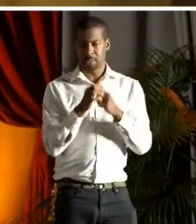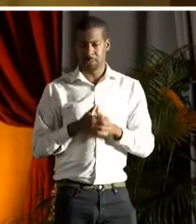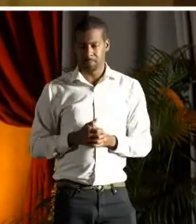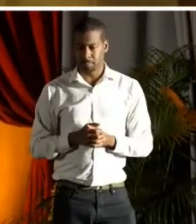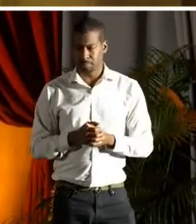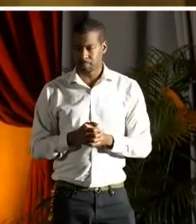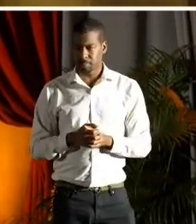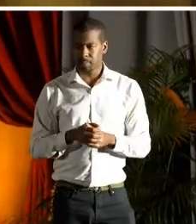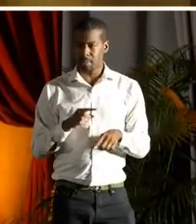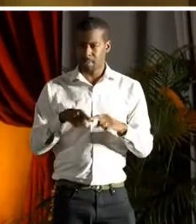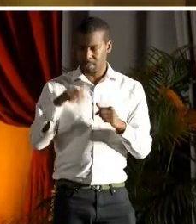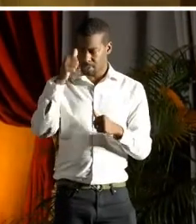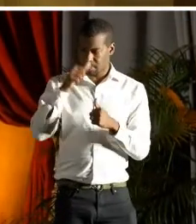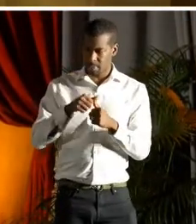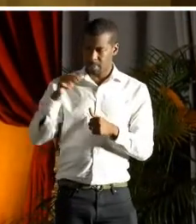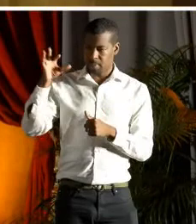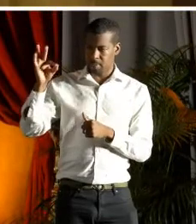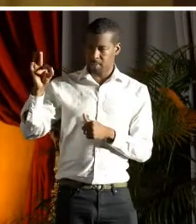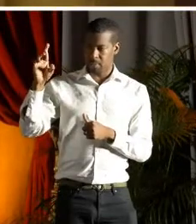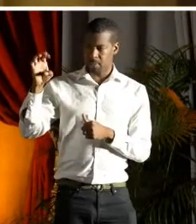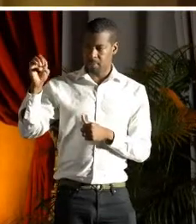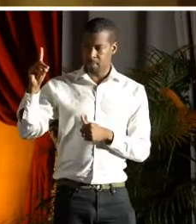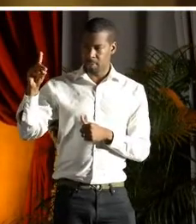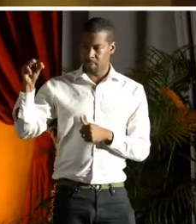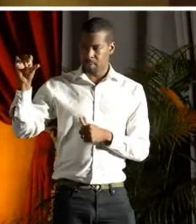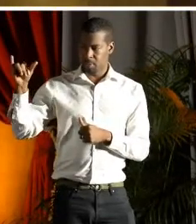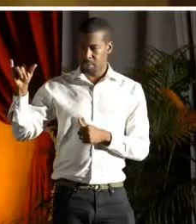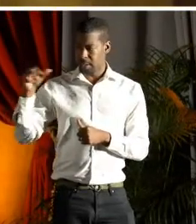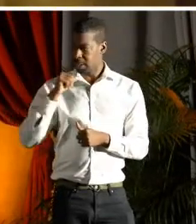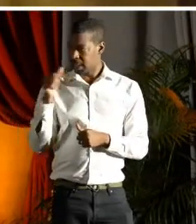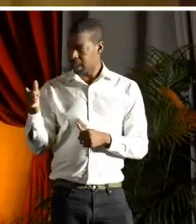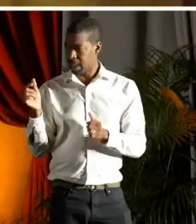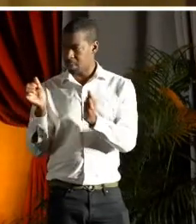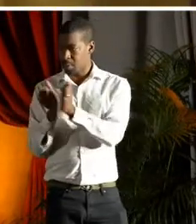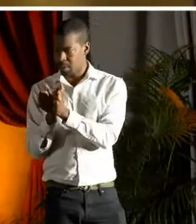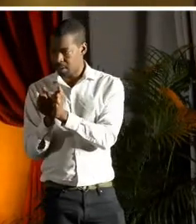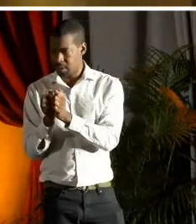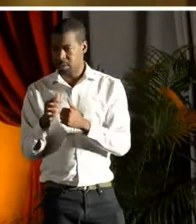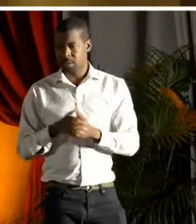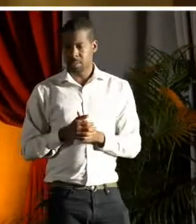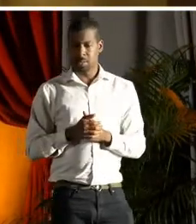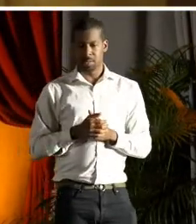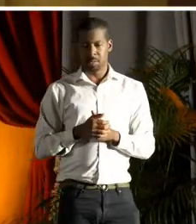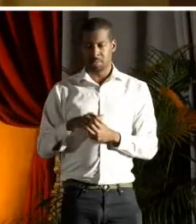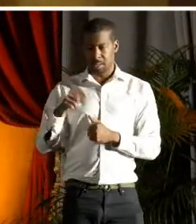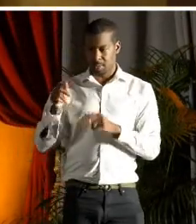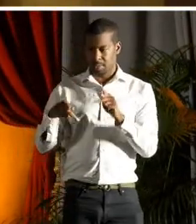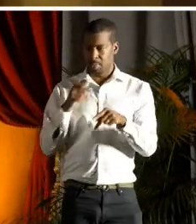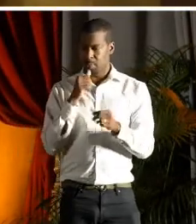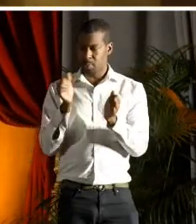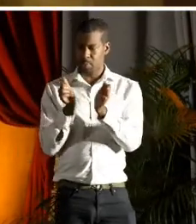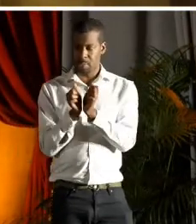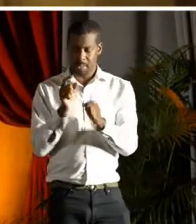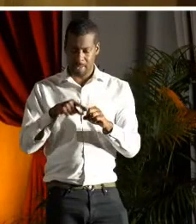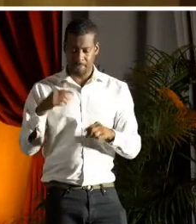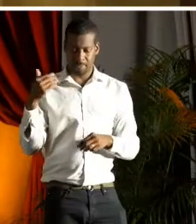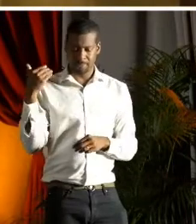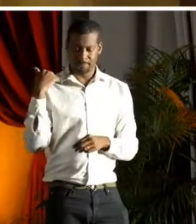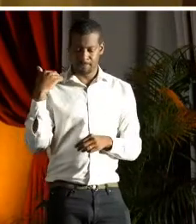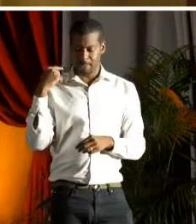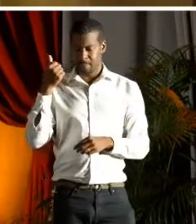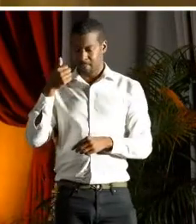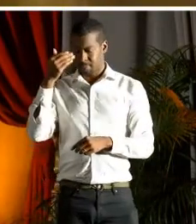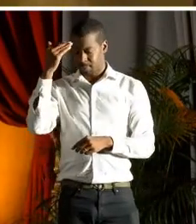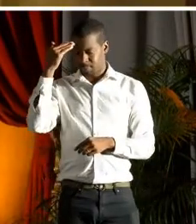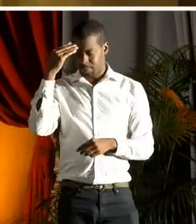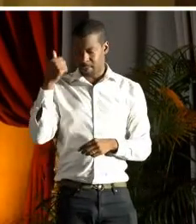remember people like Fred Gray did not get arrested. He represented the people who got arrested. And I have to remind myself